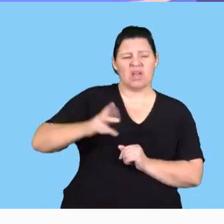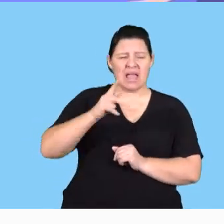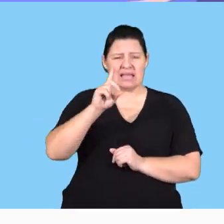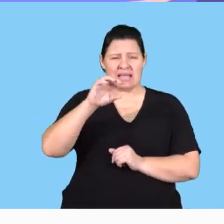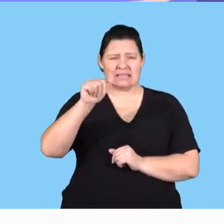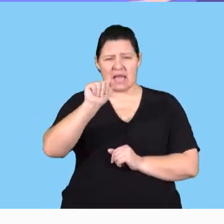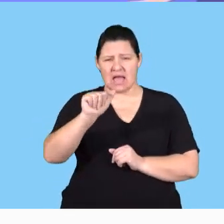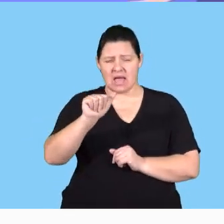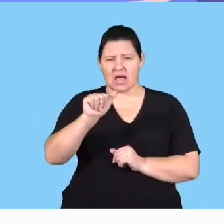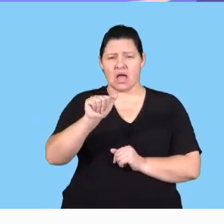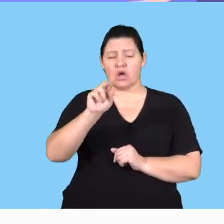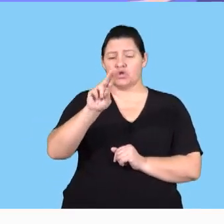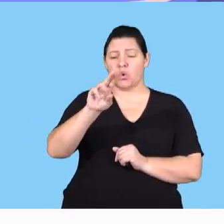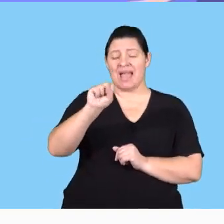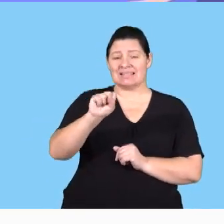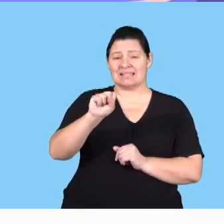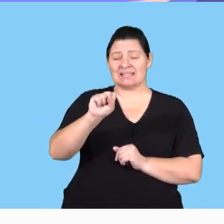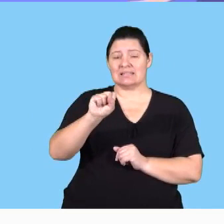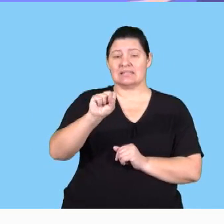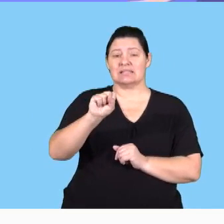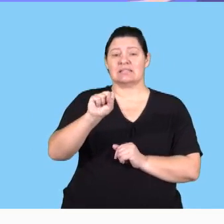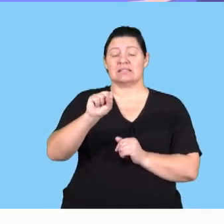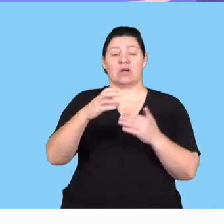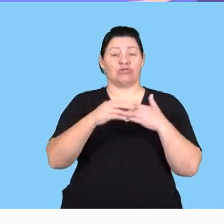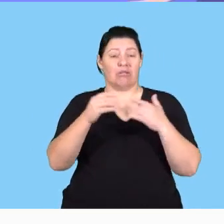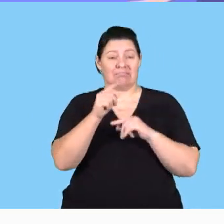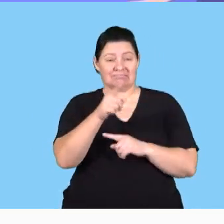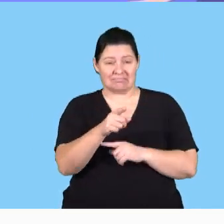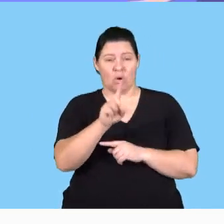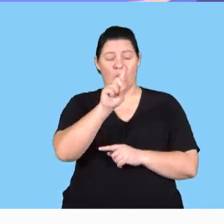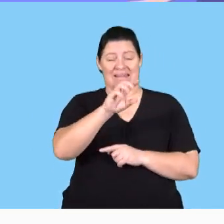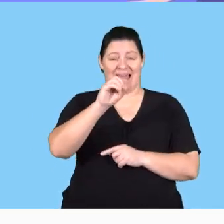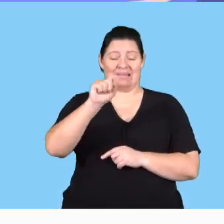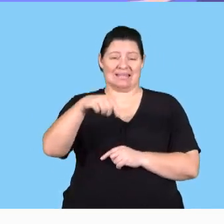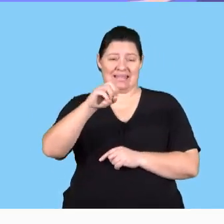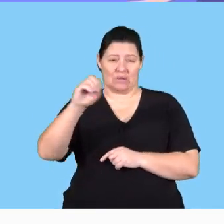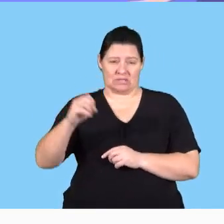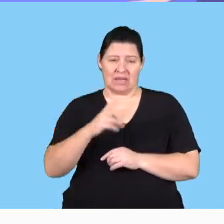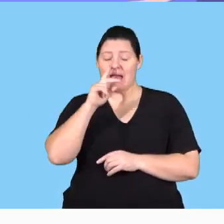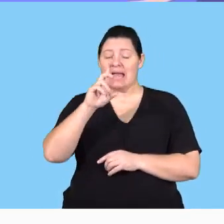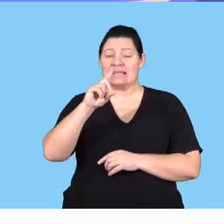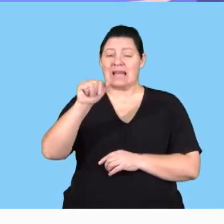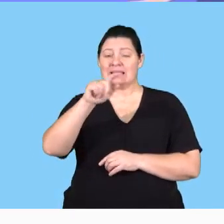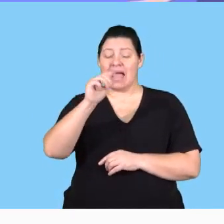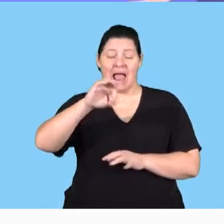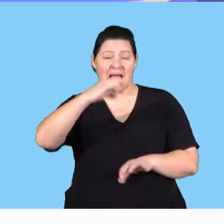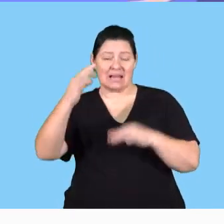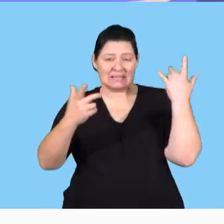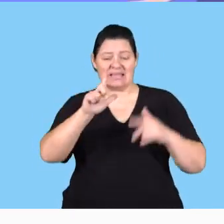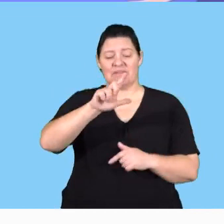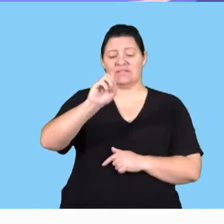approximately $100,000 according to the Bureau of Labor Statistics, and that of a data analyst is